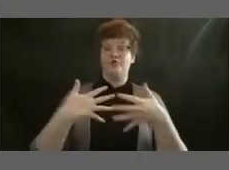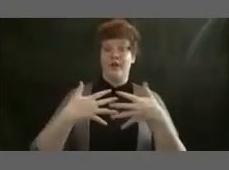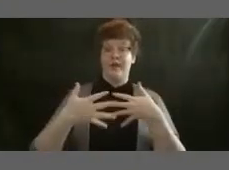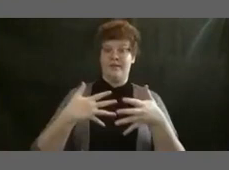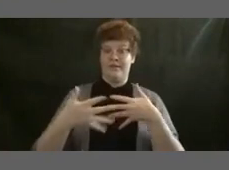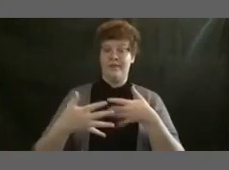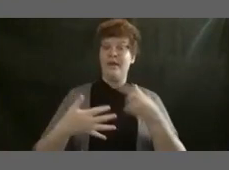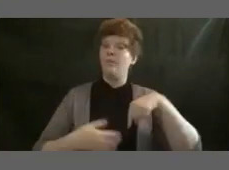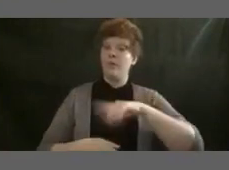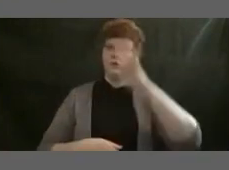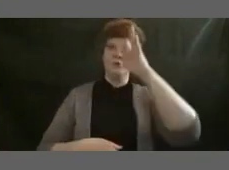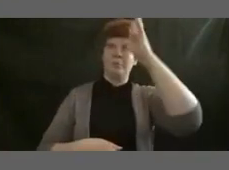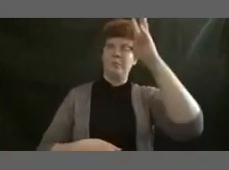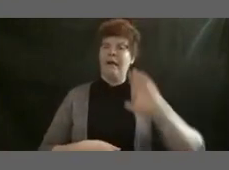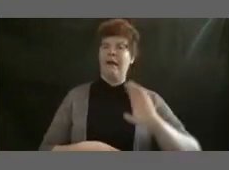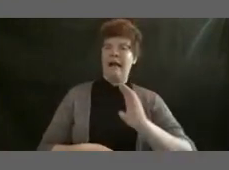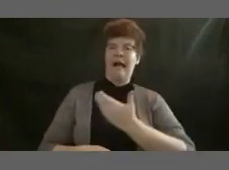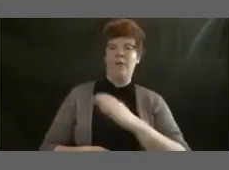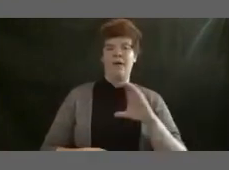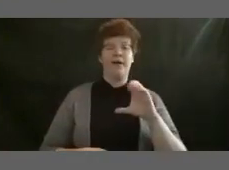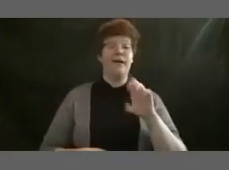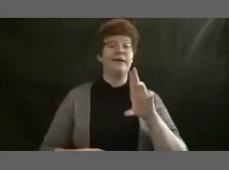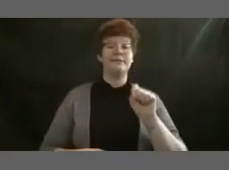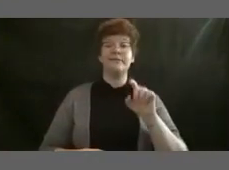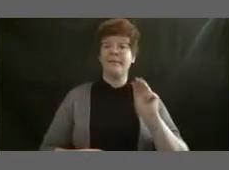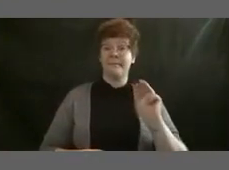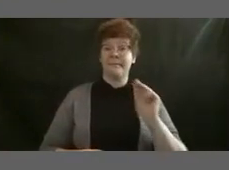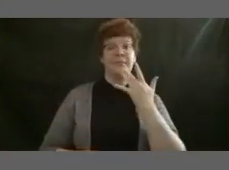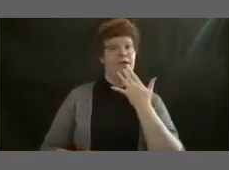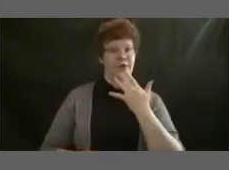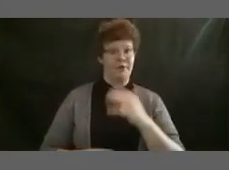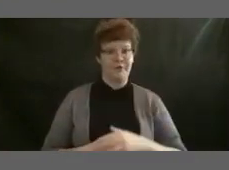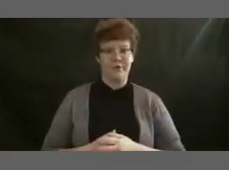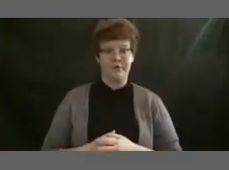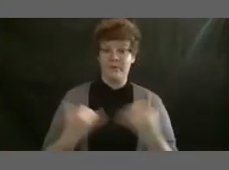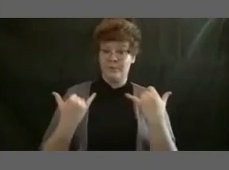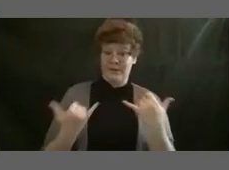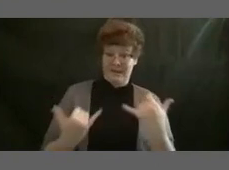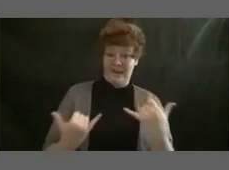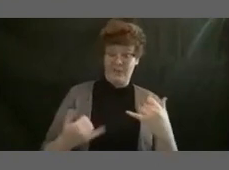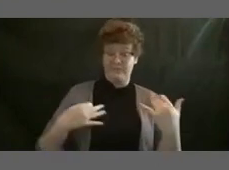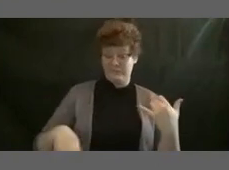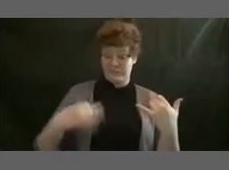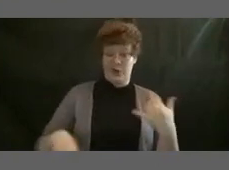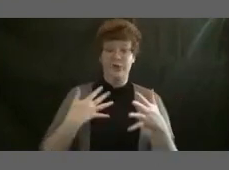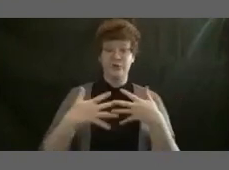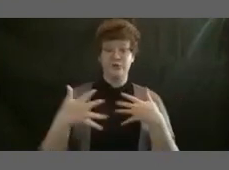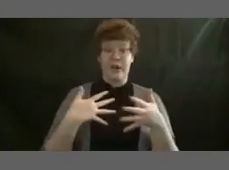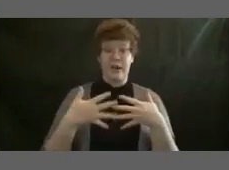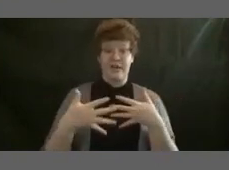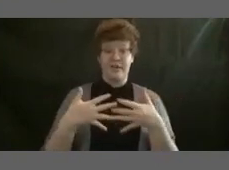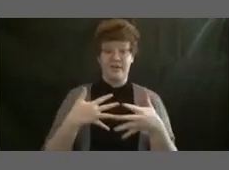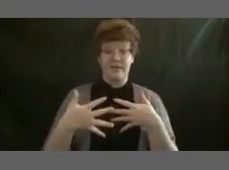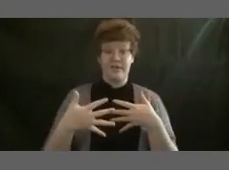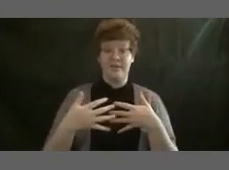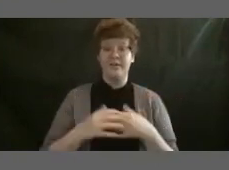here. And it's currently gray, but what I can do is I can, one of the ways that I